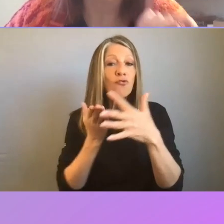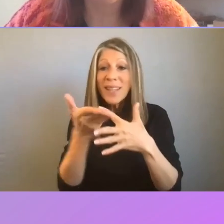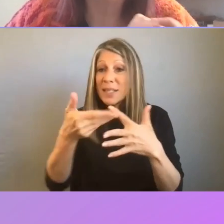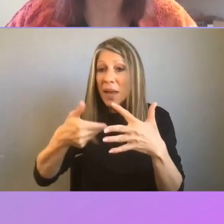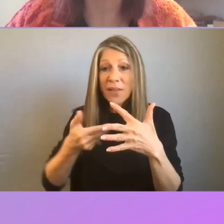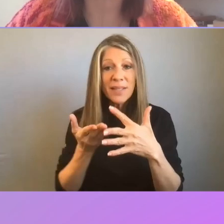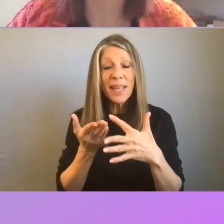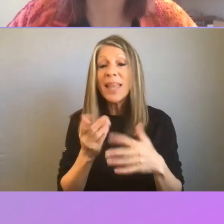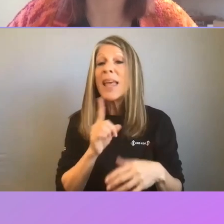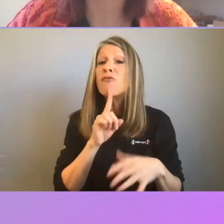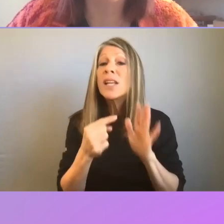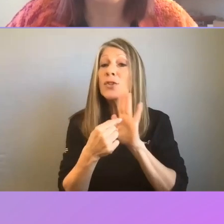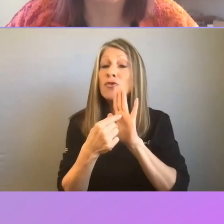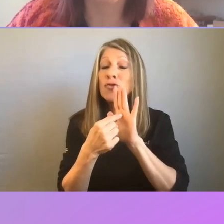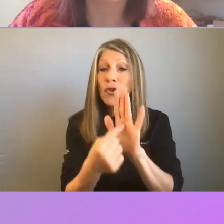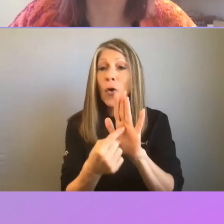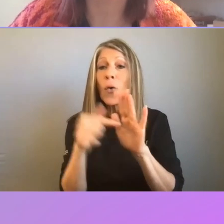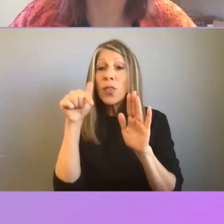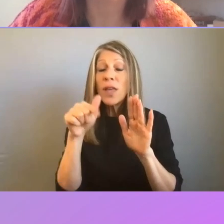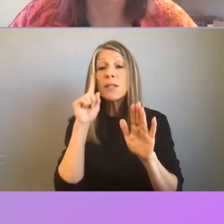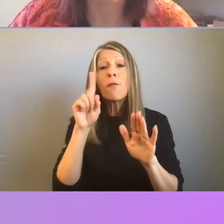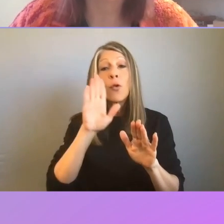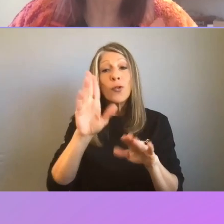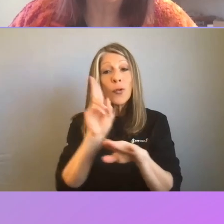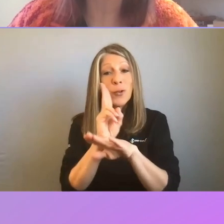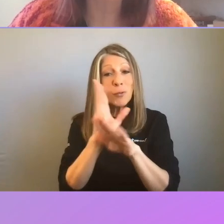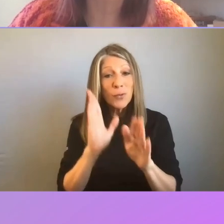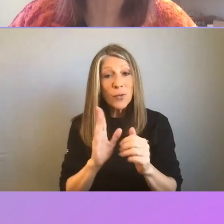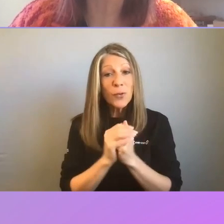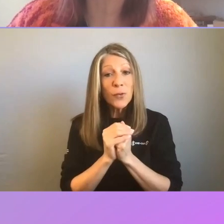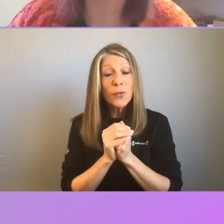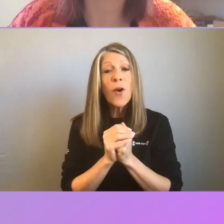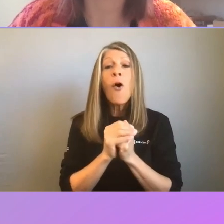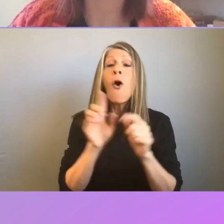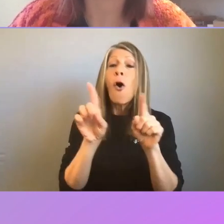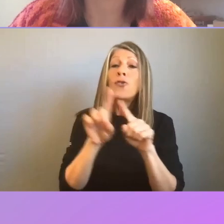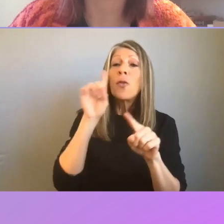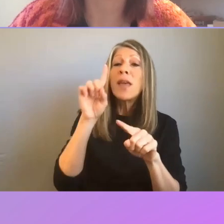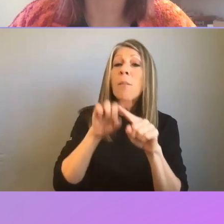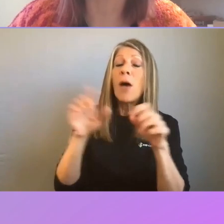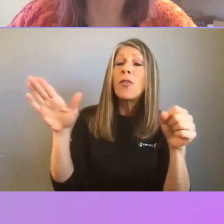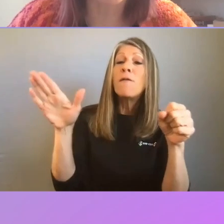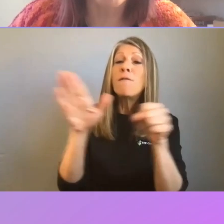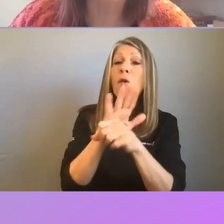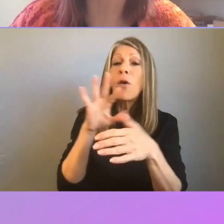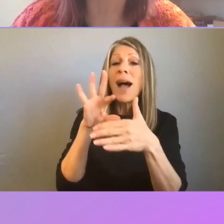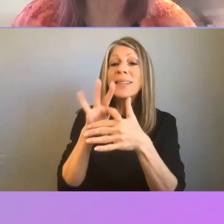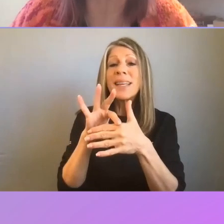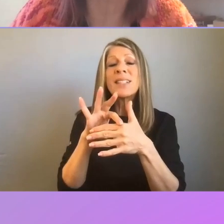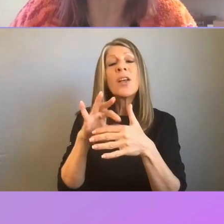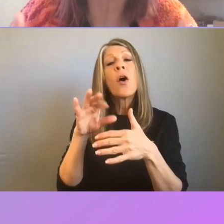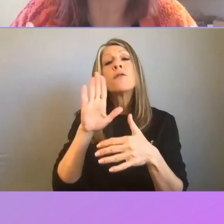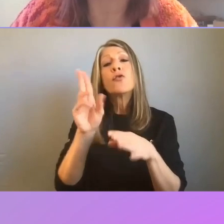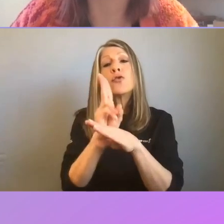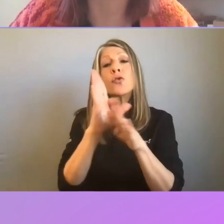transparency. They all demonstrate this for your users. And then consider the full context of your users and look for opportunities